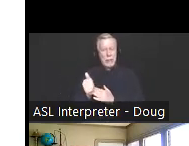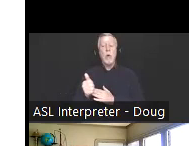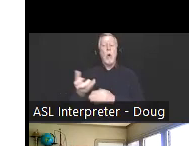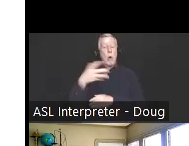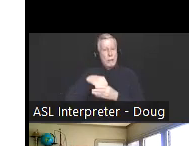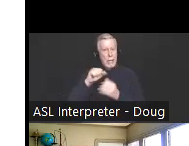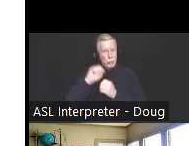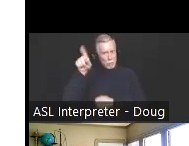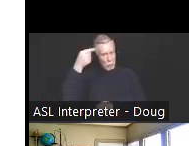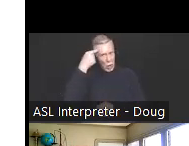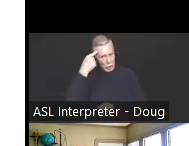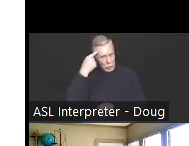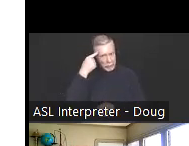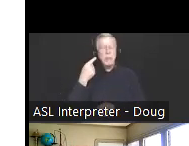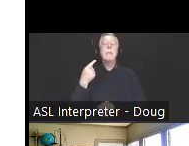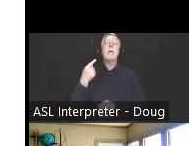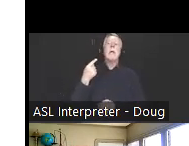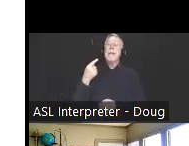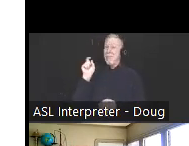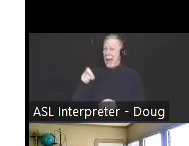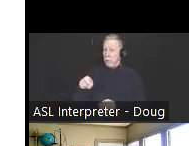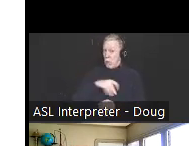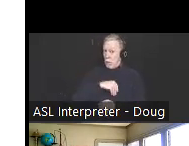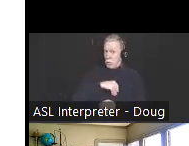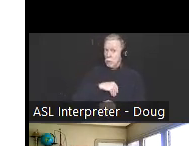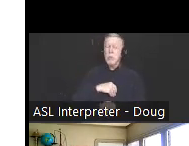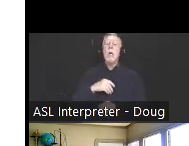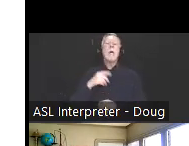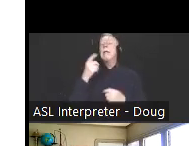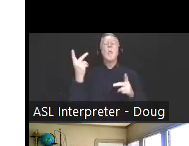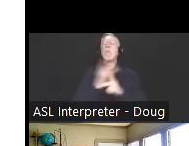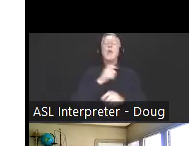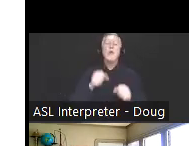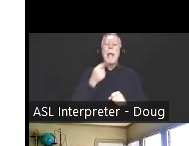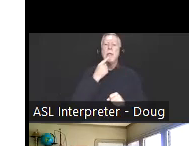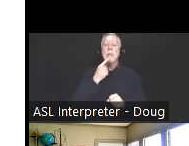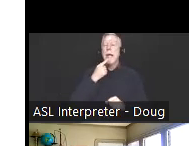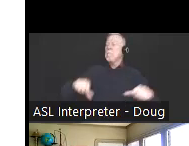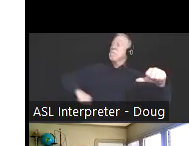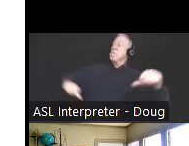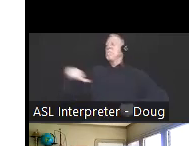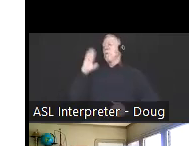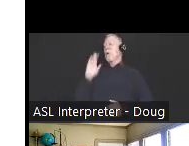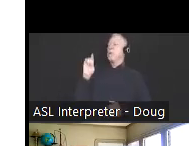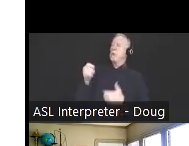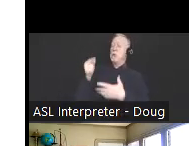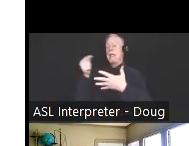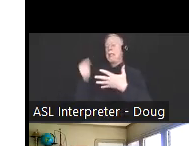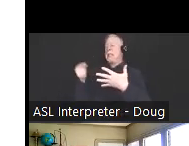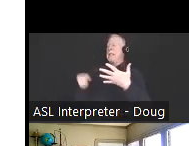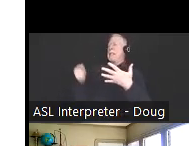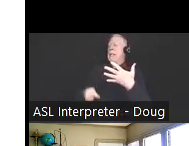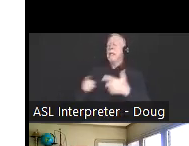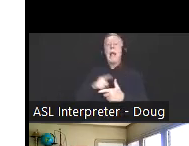thing that you can do is put out that, oh, we're going to do this, this, and this with community, and they don't see